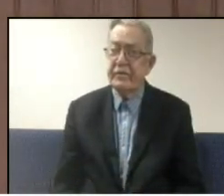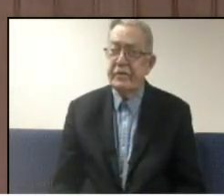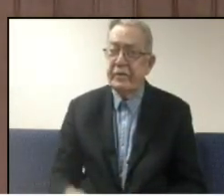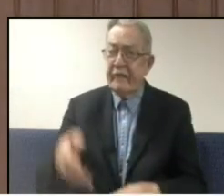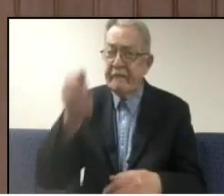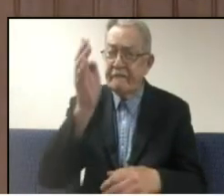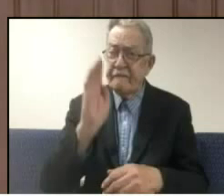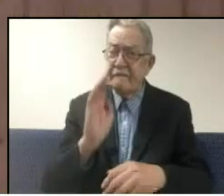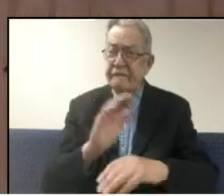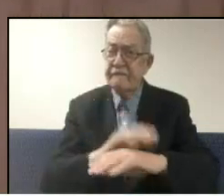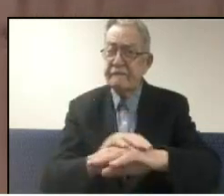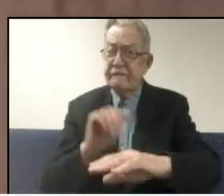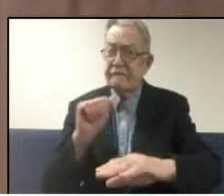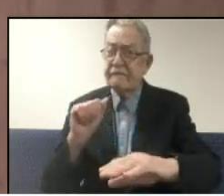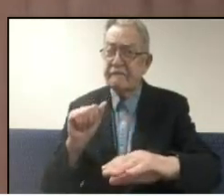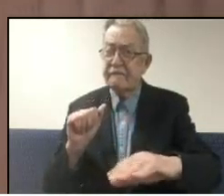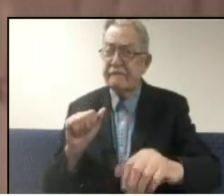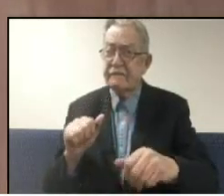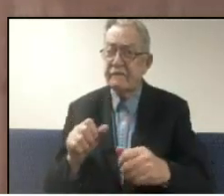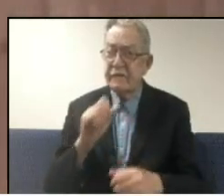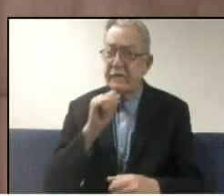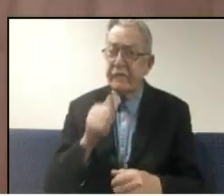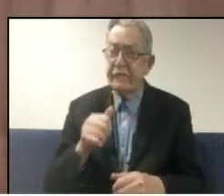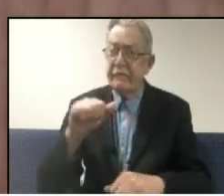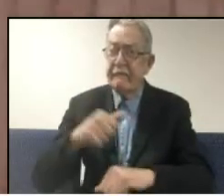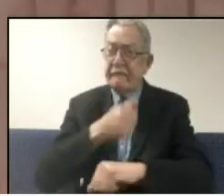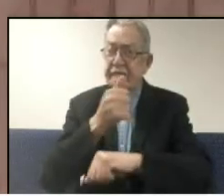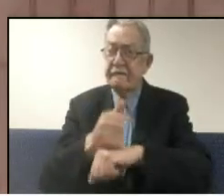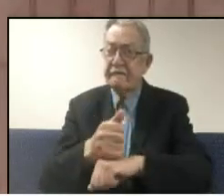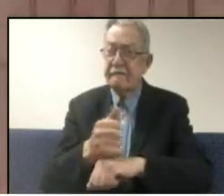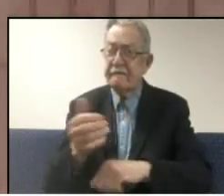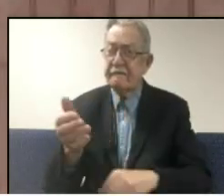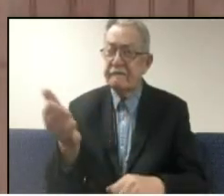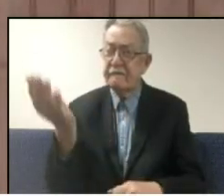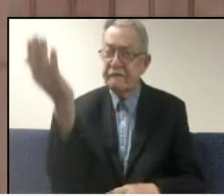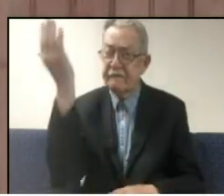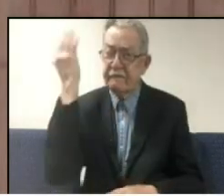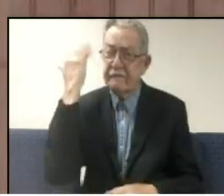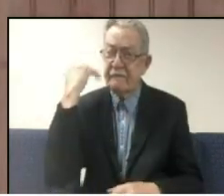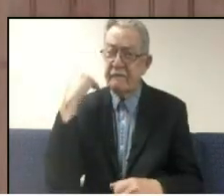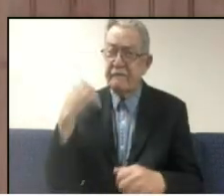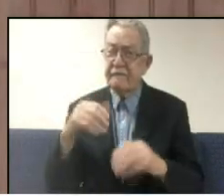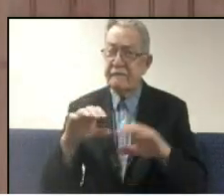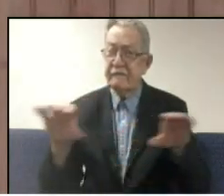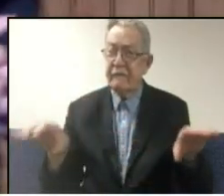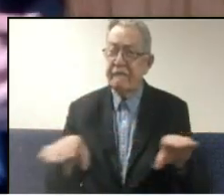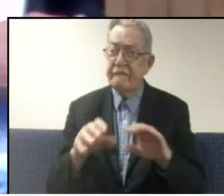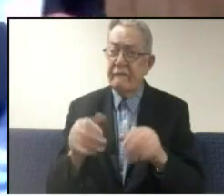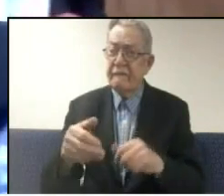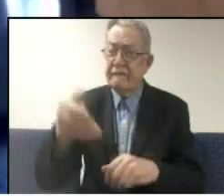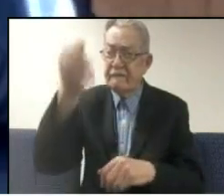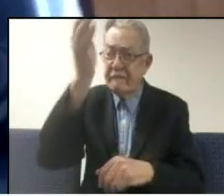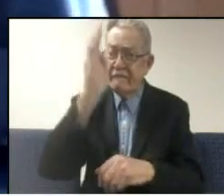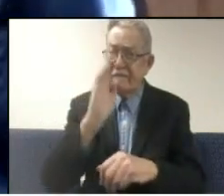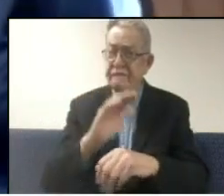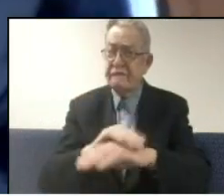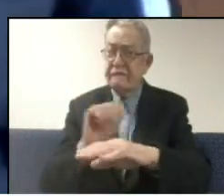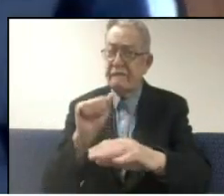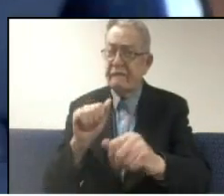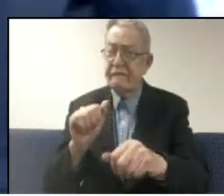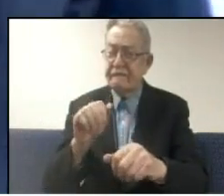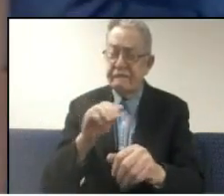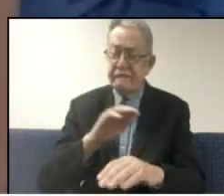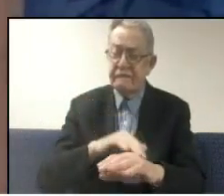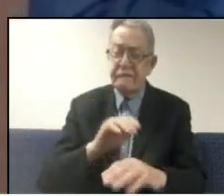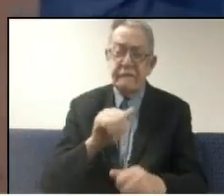calling, it's not based on one's past behavior. God's calling on your life and his decision